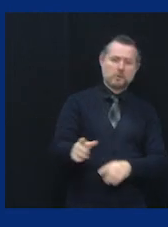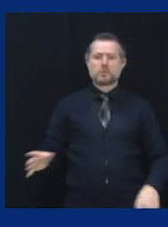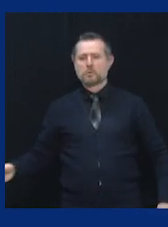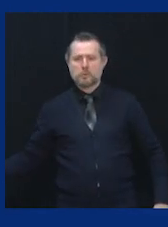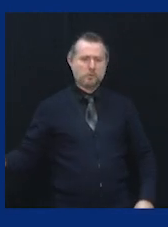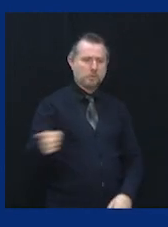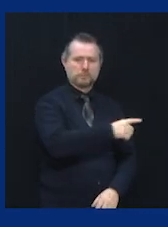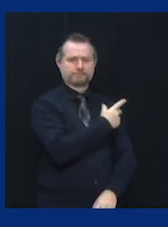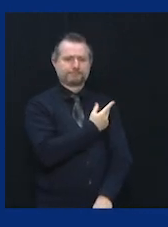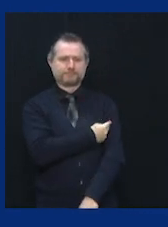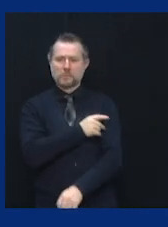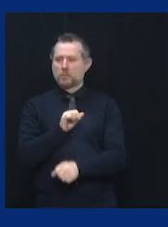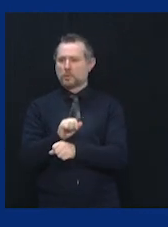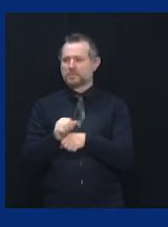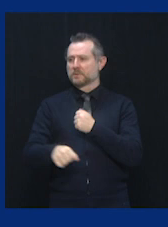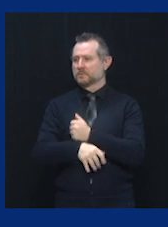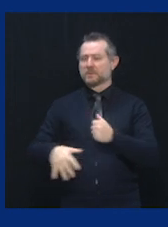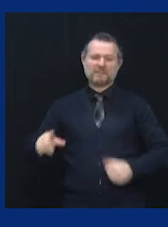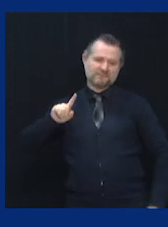employees first.